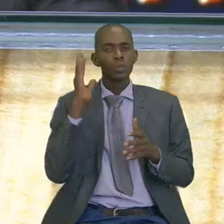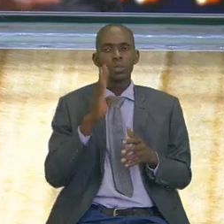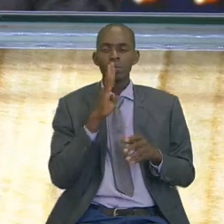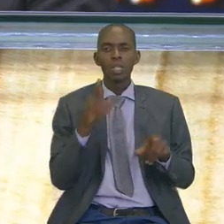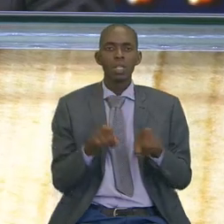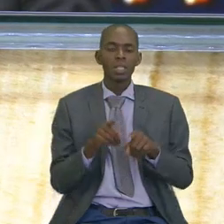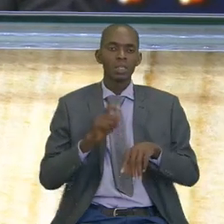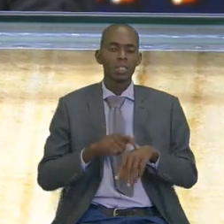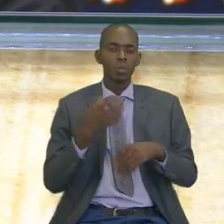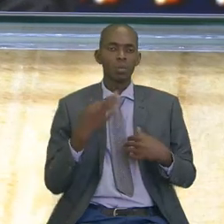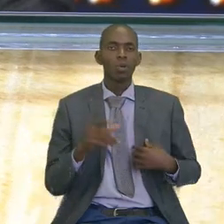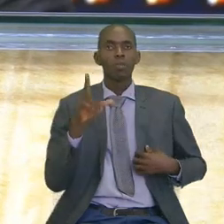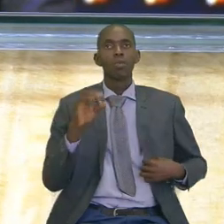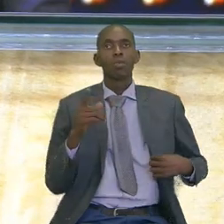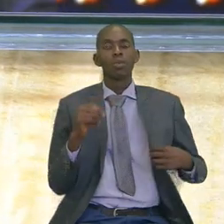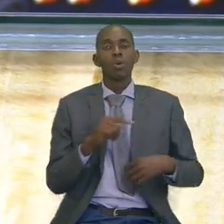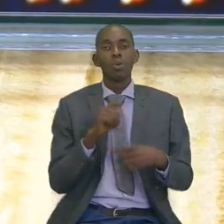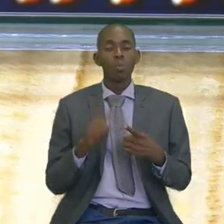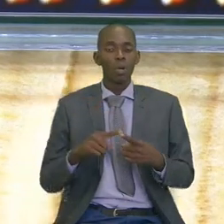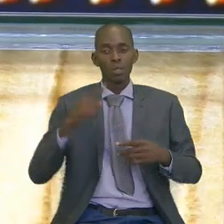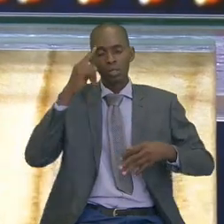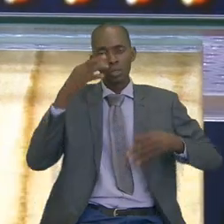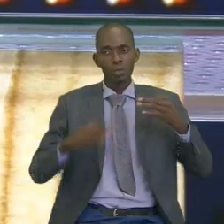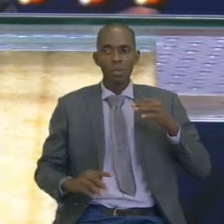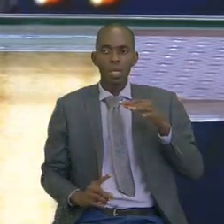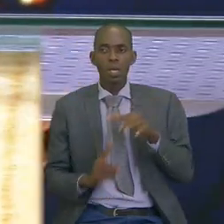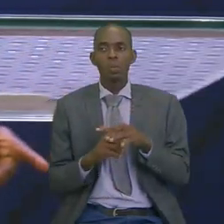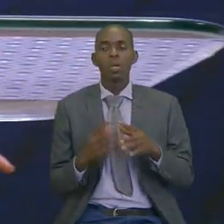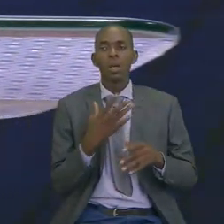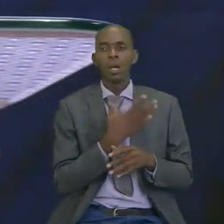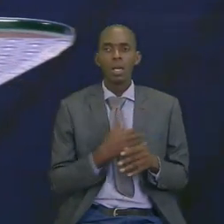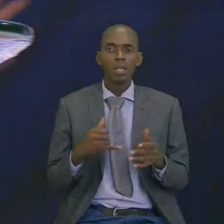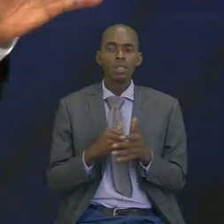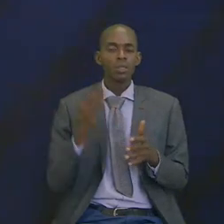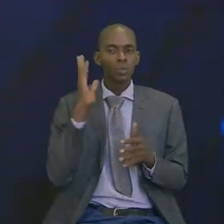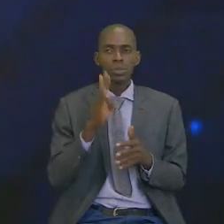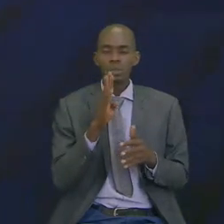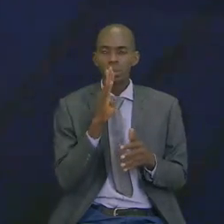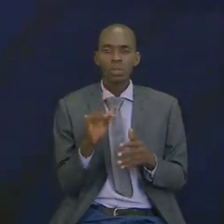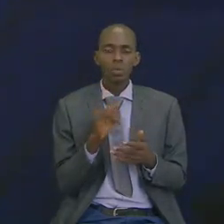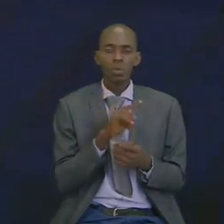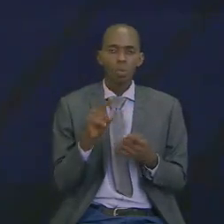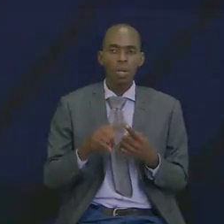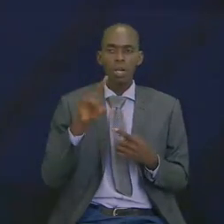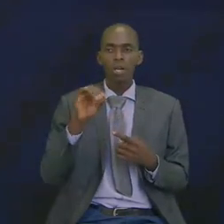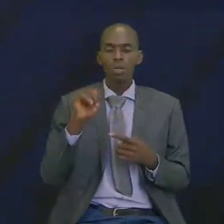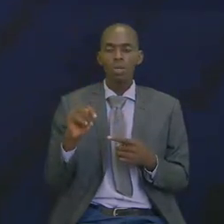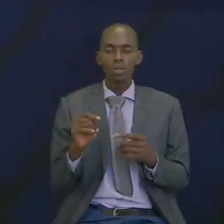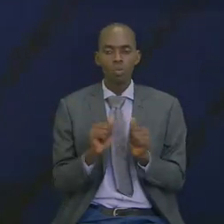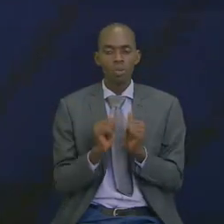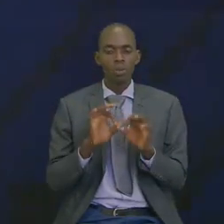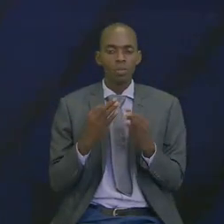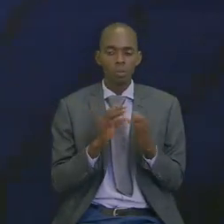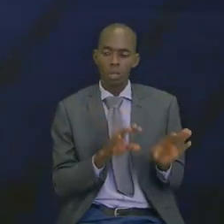when judgment eventually came, and the day that Lot and his family went out, that fire rained